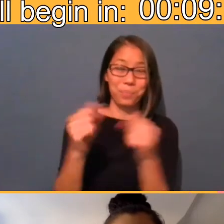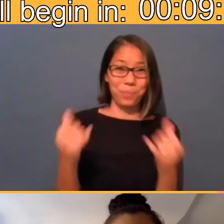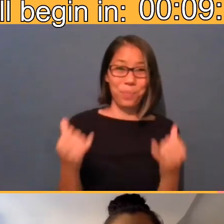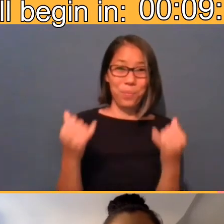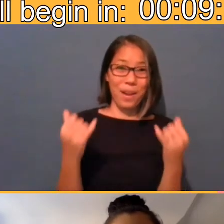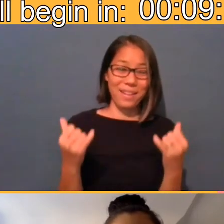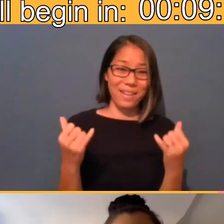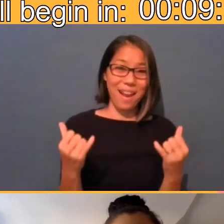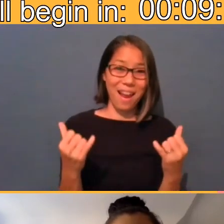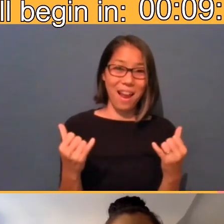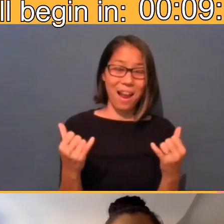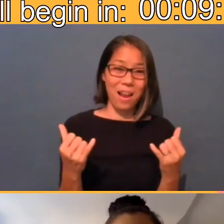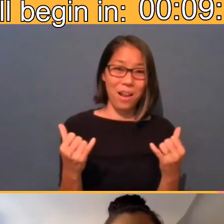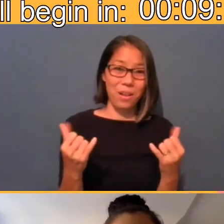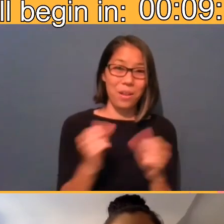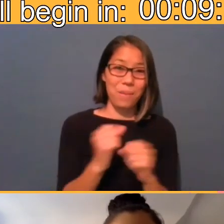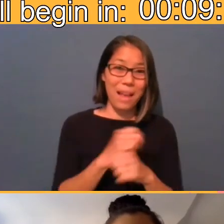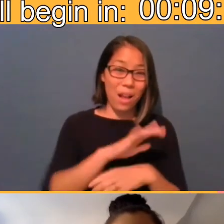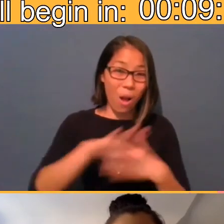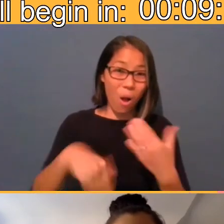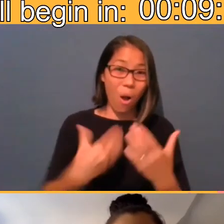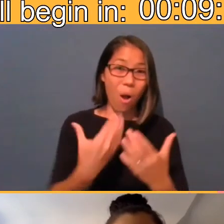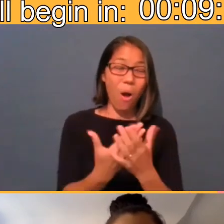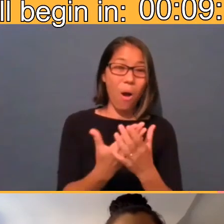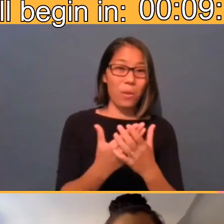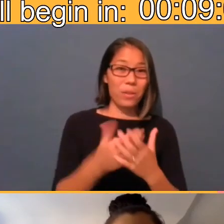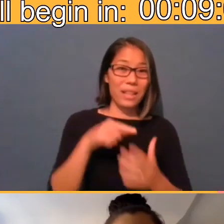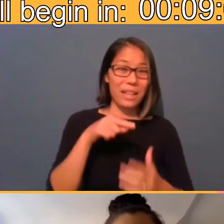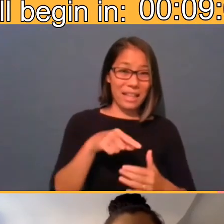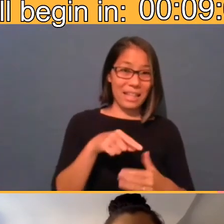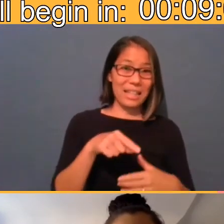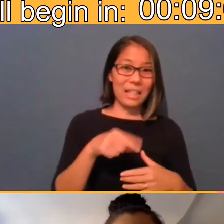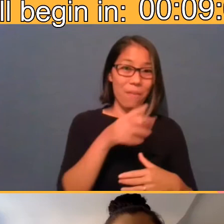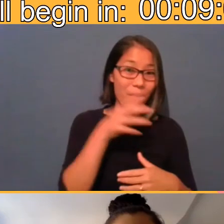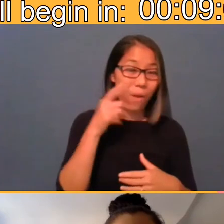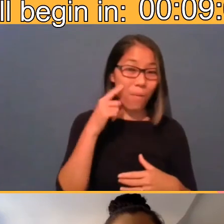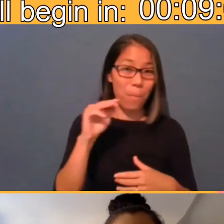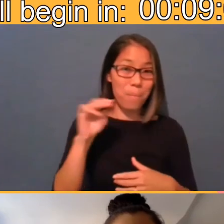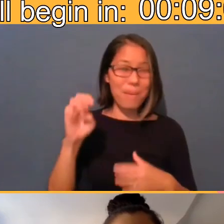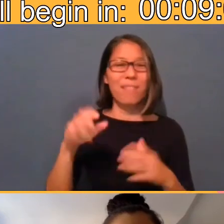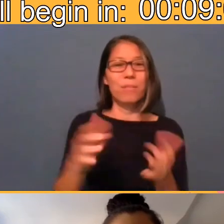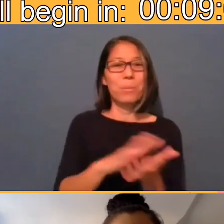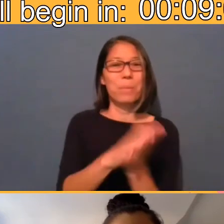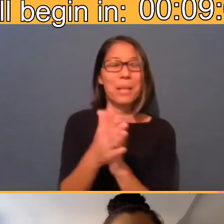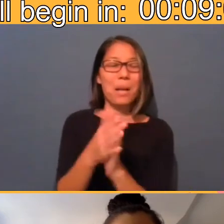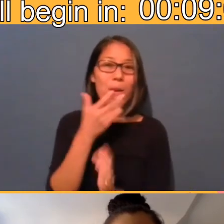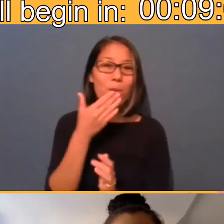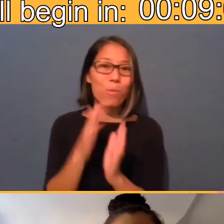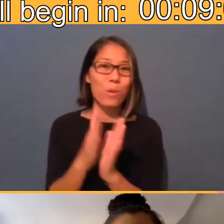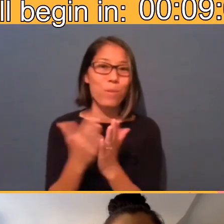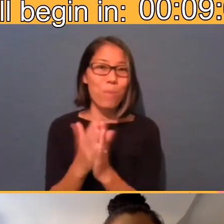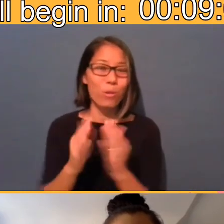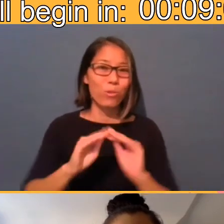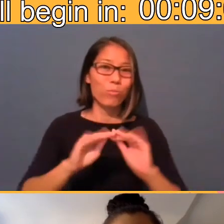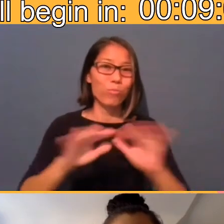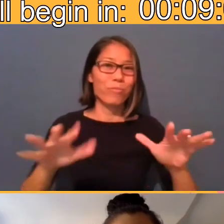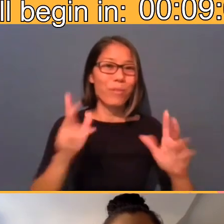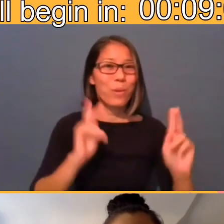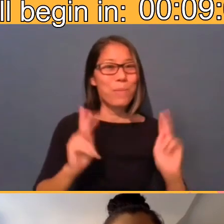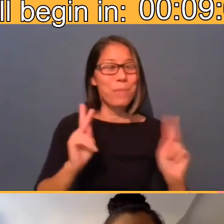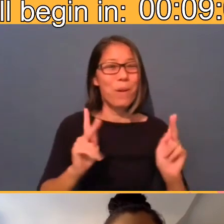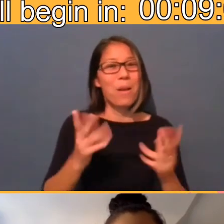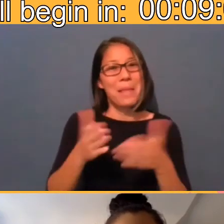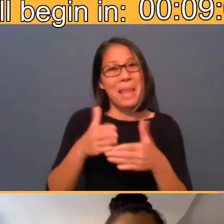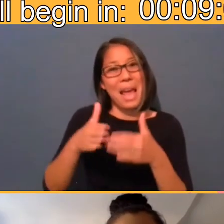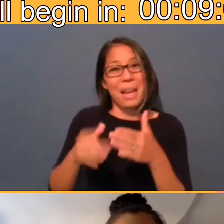to make the whole thing as a coloring book that we distribute to folks. And that should be out by the end of this month, actually.